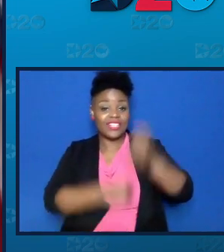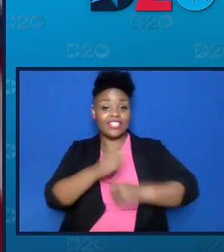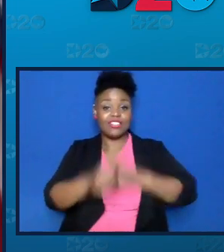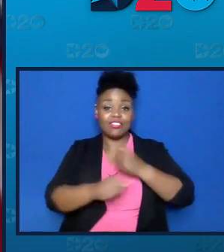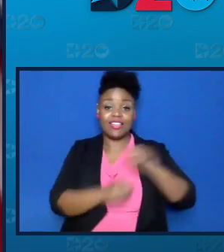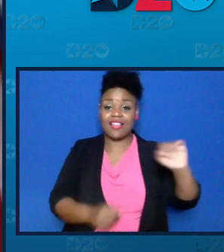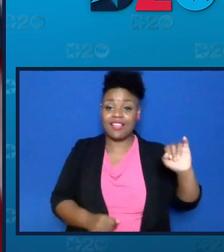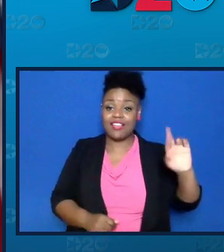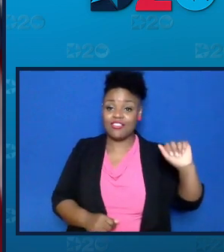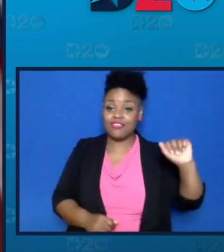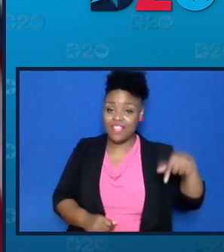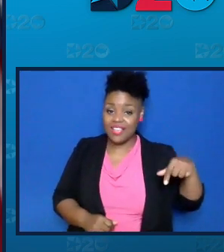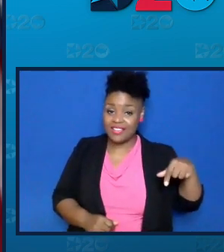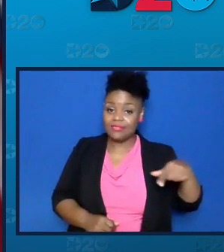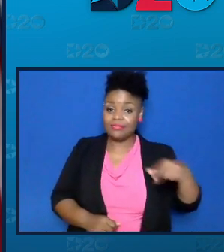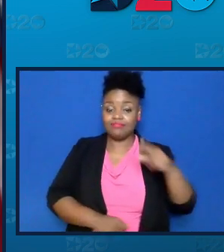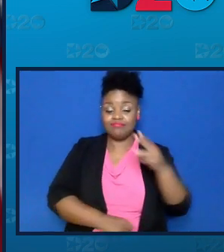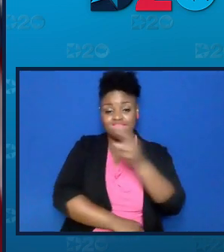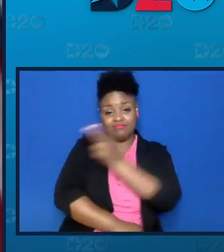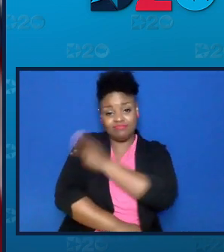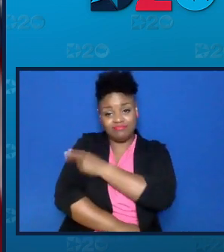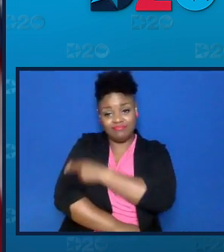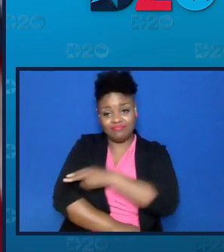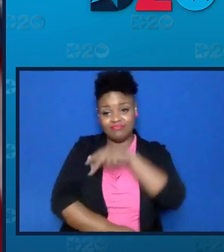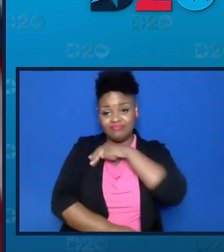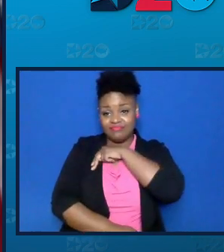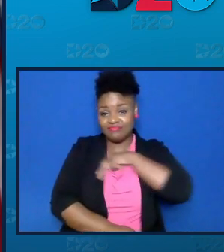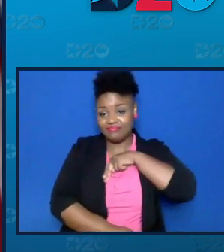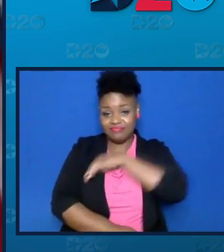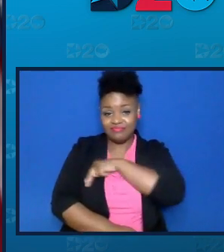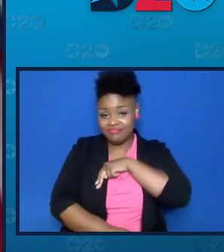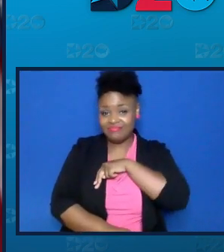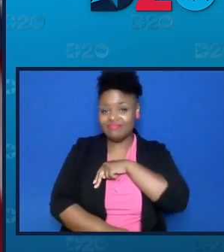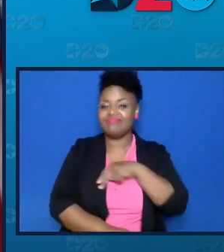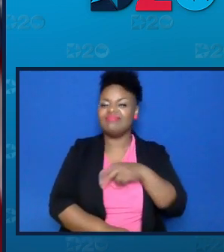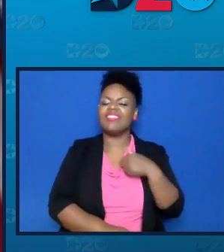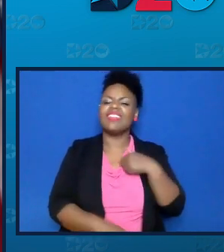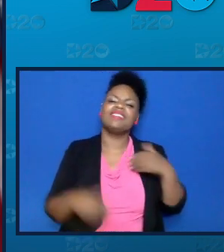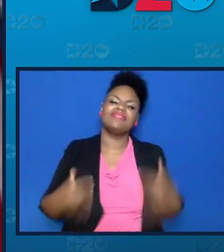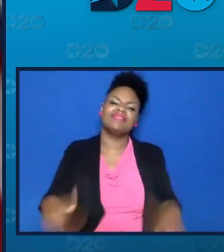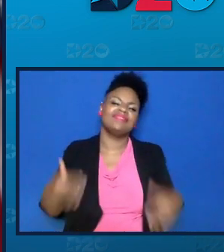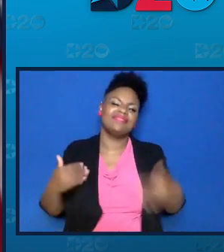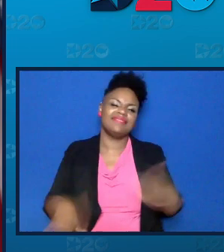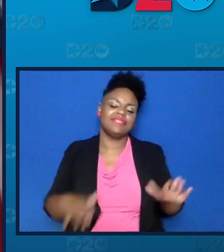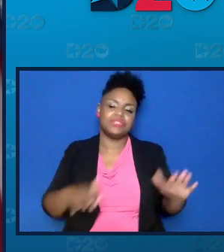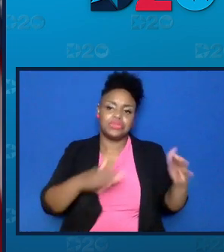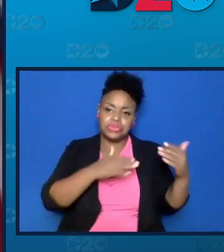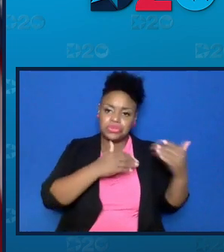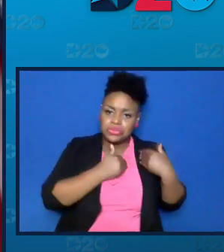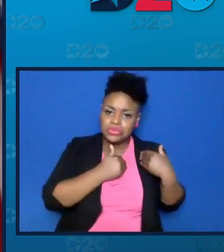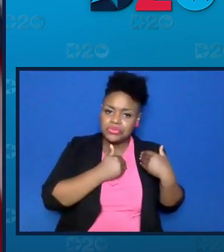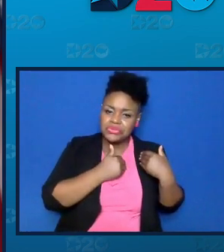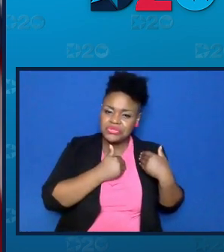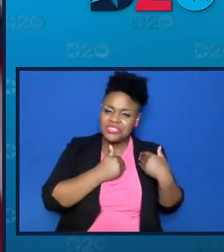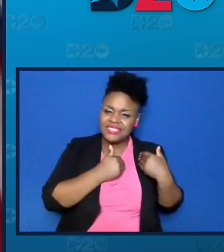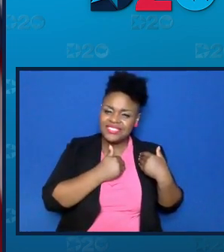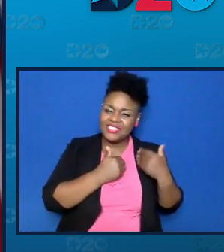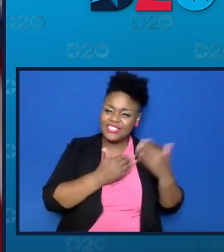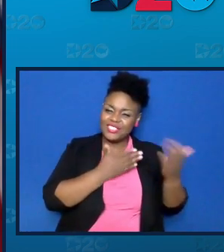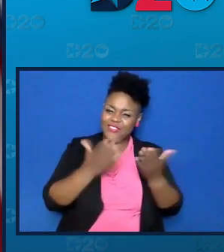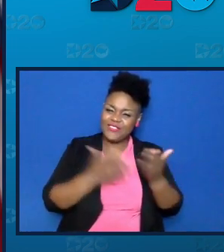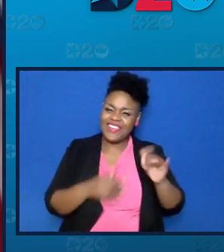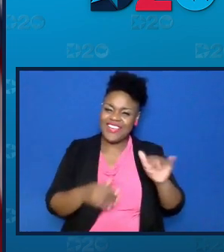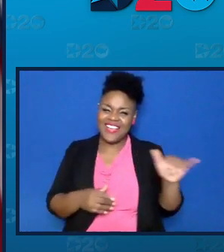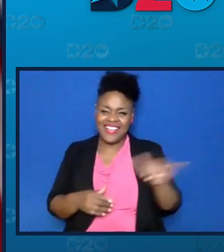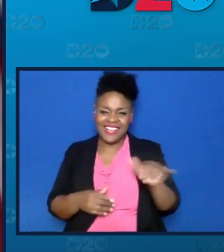So I take very personally and the profound responsibility of serving as Commander-in-Chief.